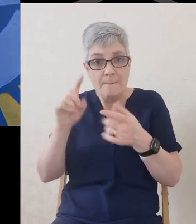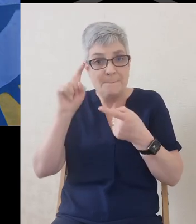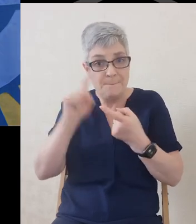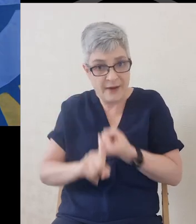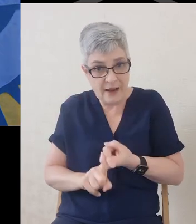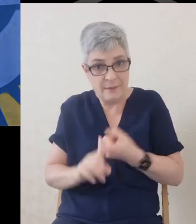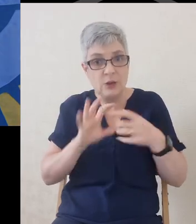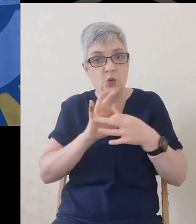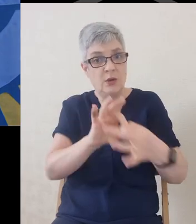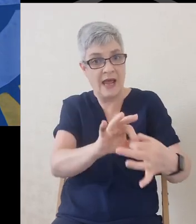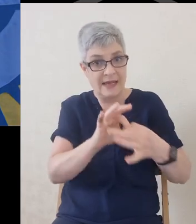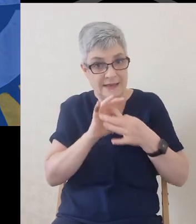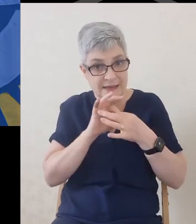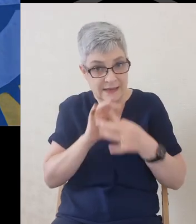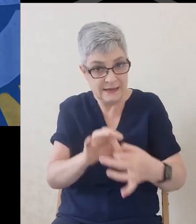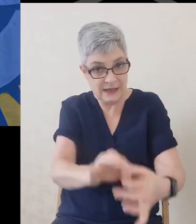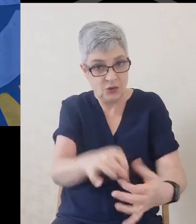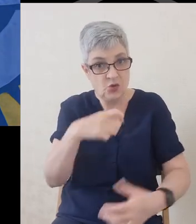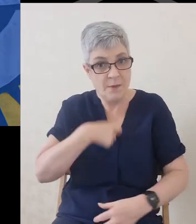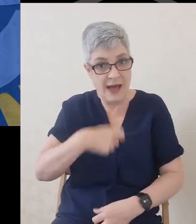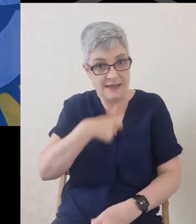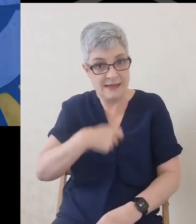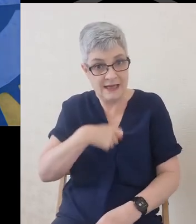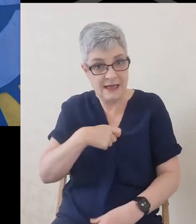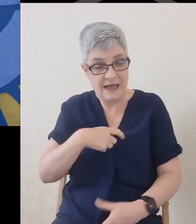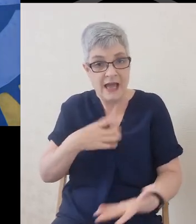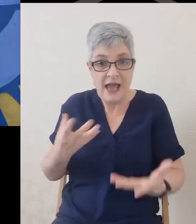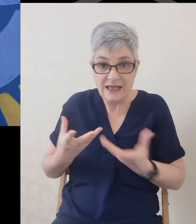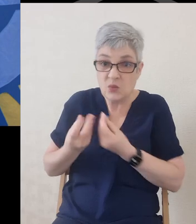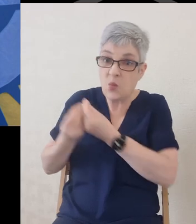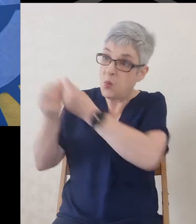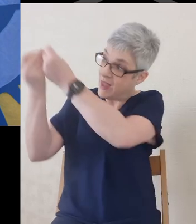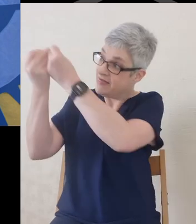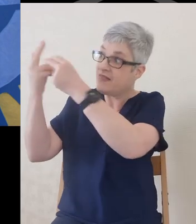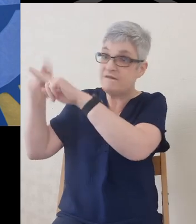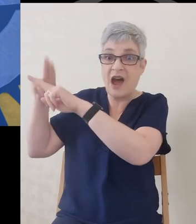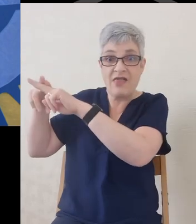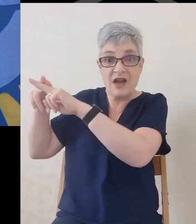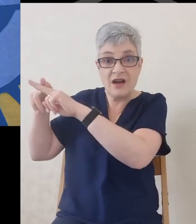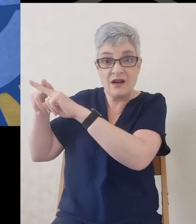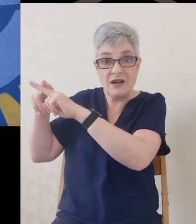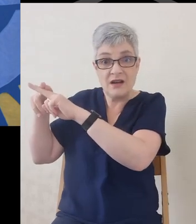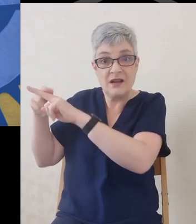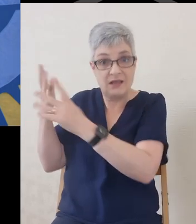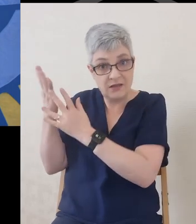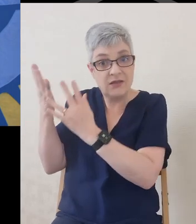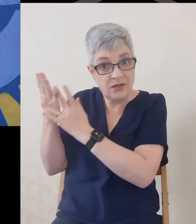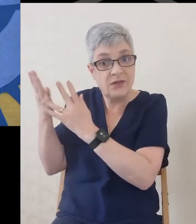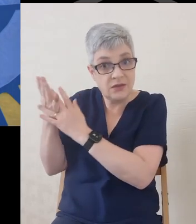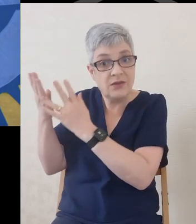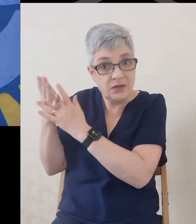in our humanity, he is with the Father interceding for us.